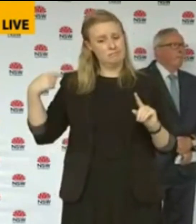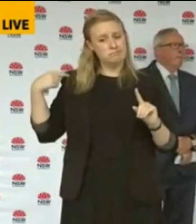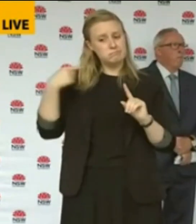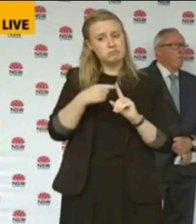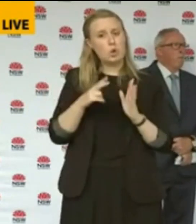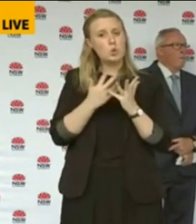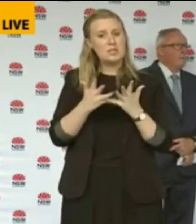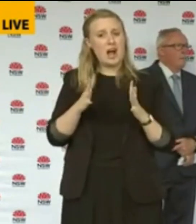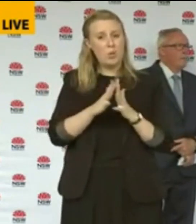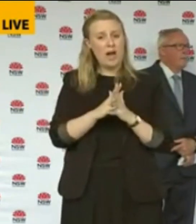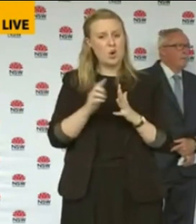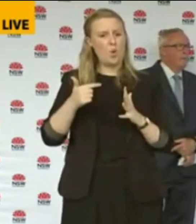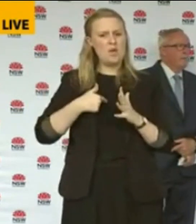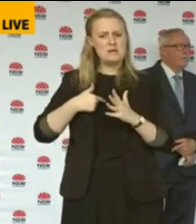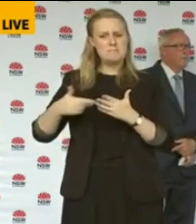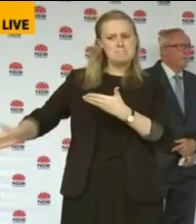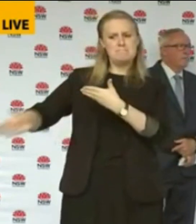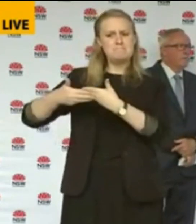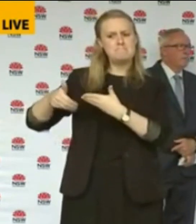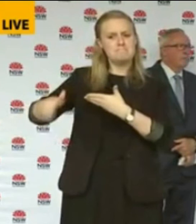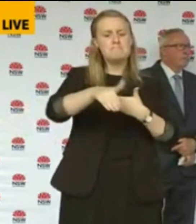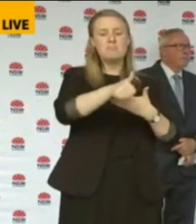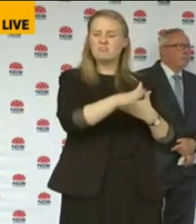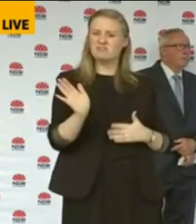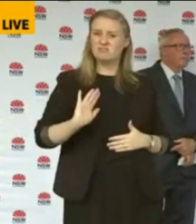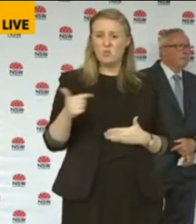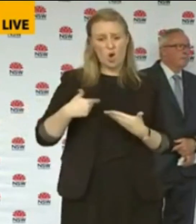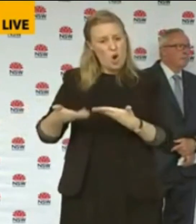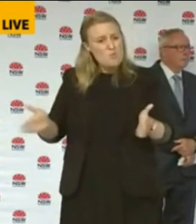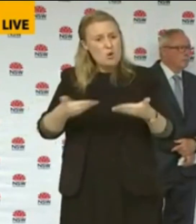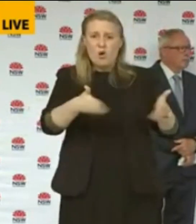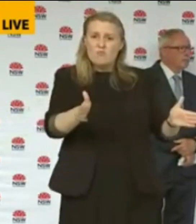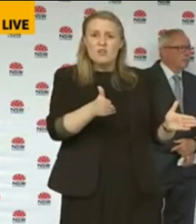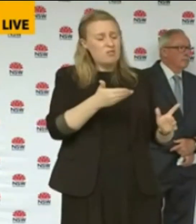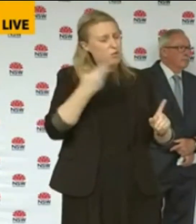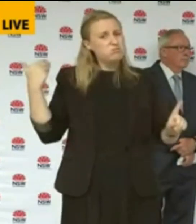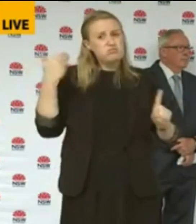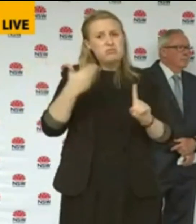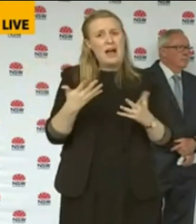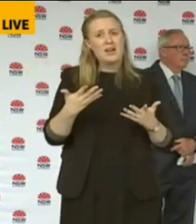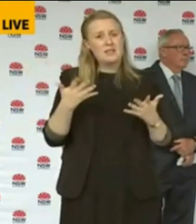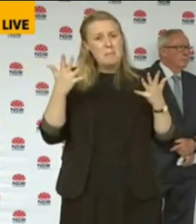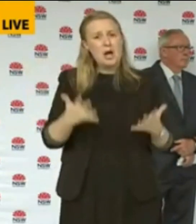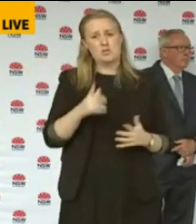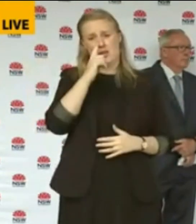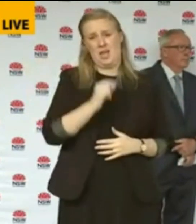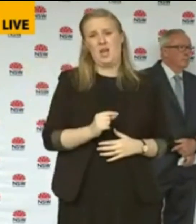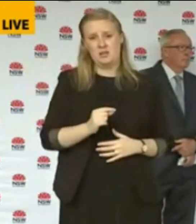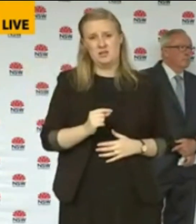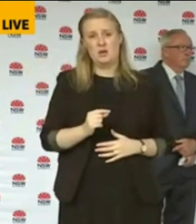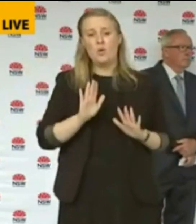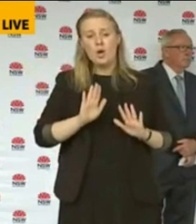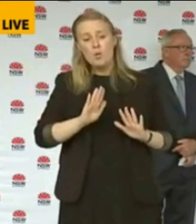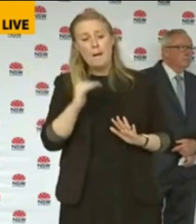kept borders open as long as possible. And if you go back to when the Victorians had their outbreak, you know, we didn't close that Victorian border until the cases got to